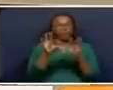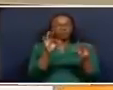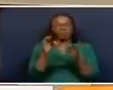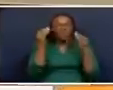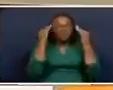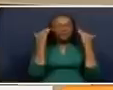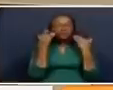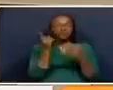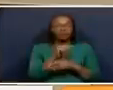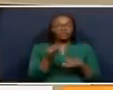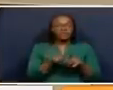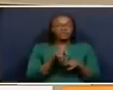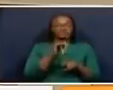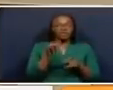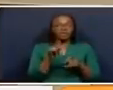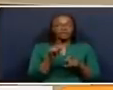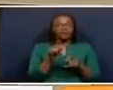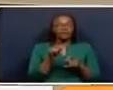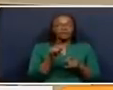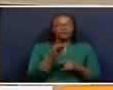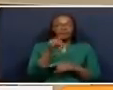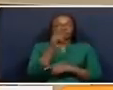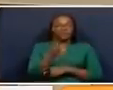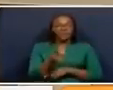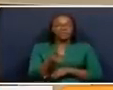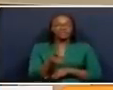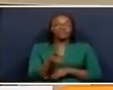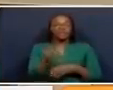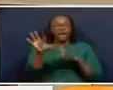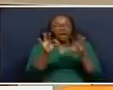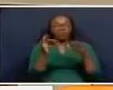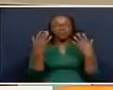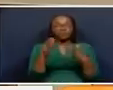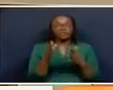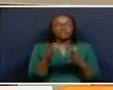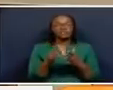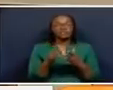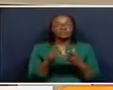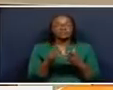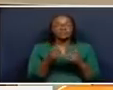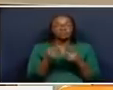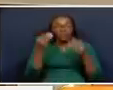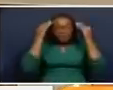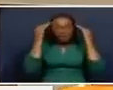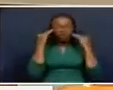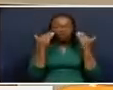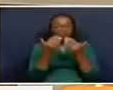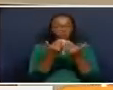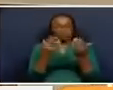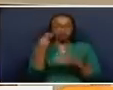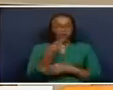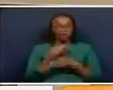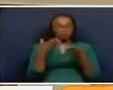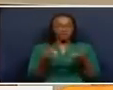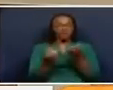The judges had been appointed by the president. They had a legitimate reason to say we're not going. The court before us today is an independent judiciary. It